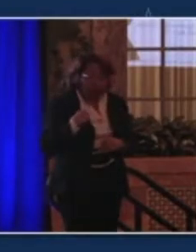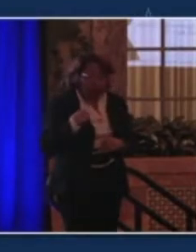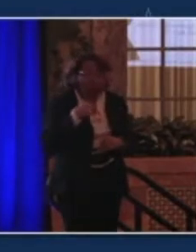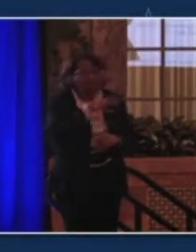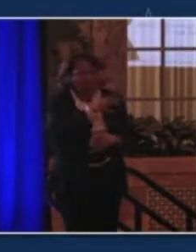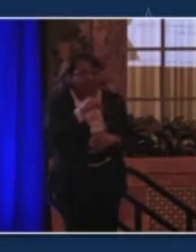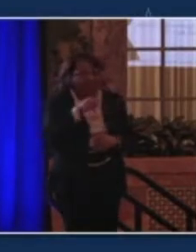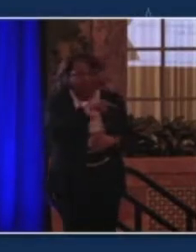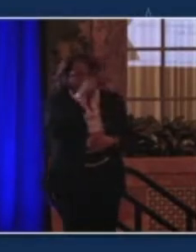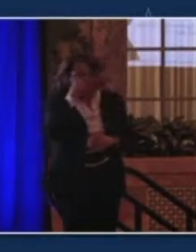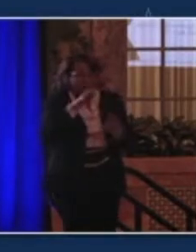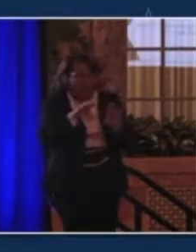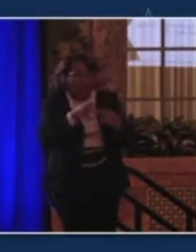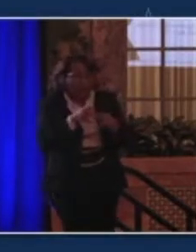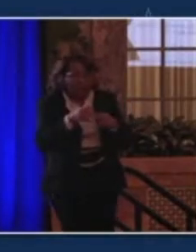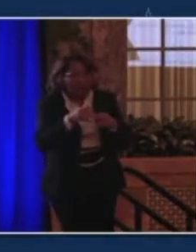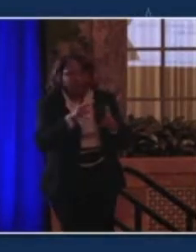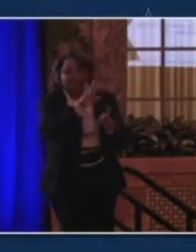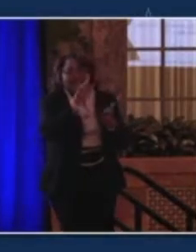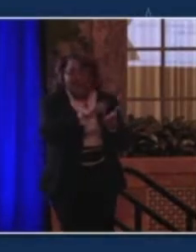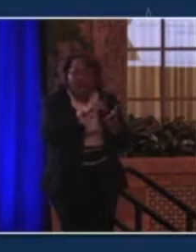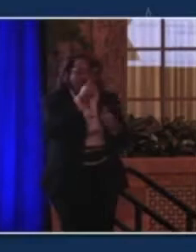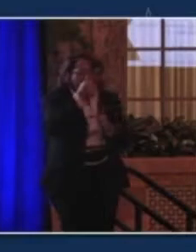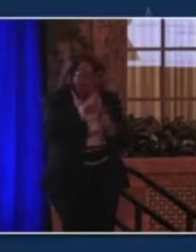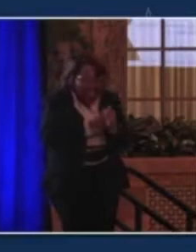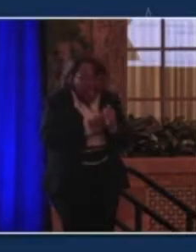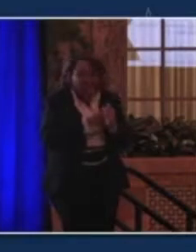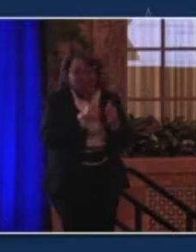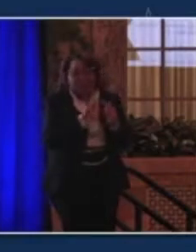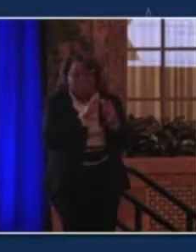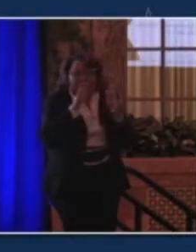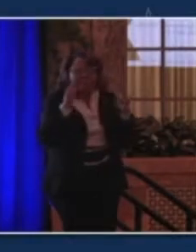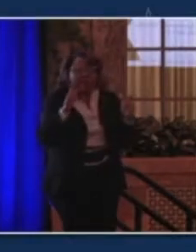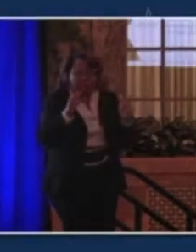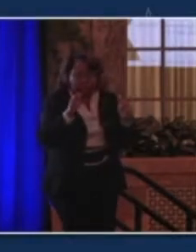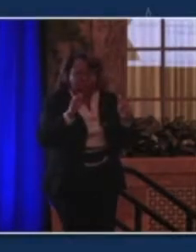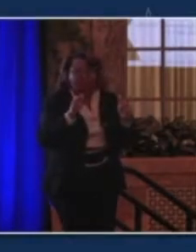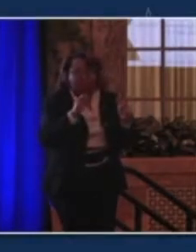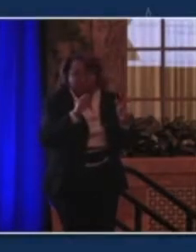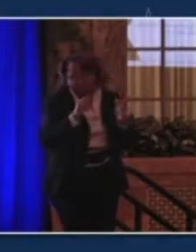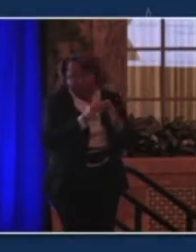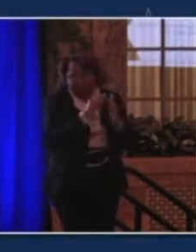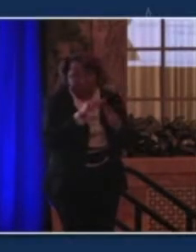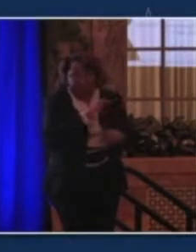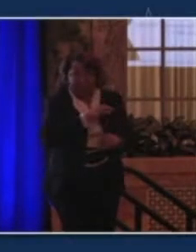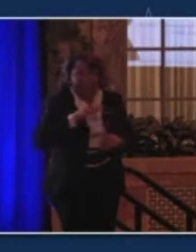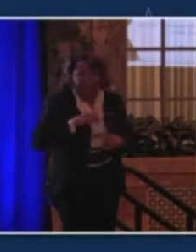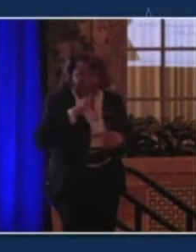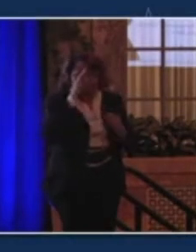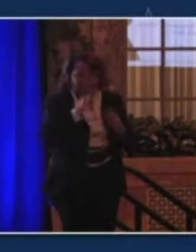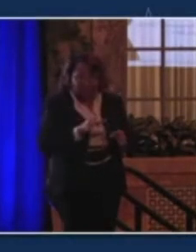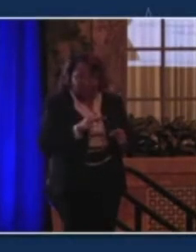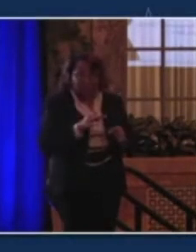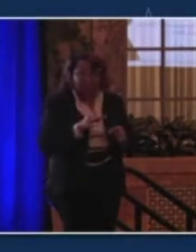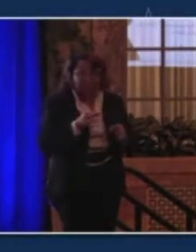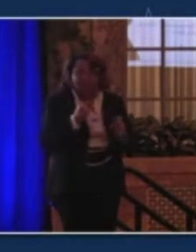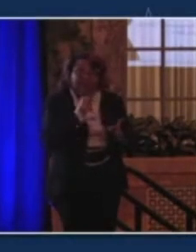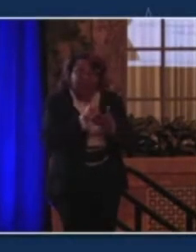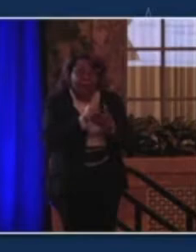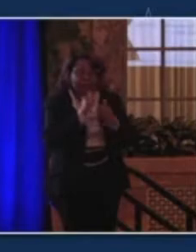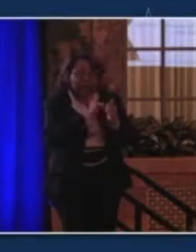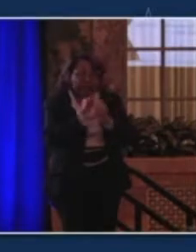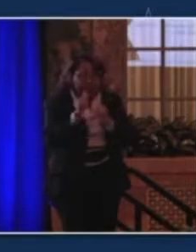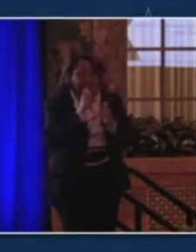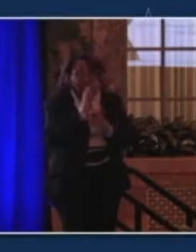caucus is at the heart of every major city council decision. having helped to pass some of the most